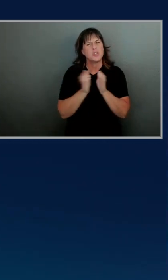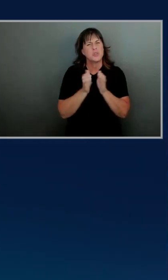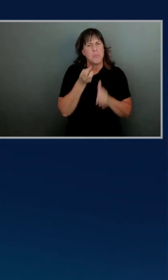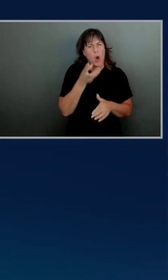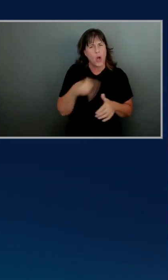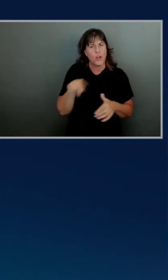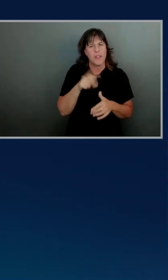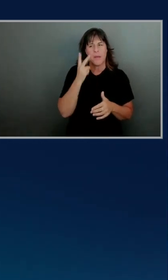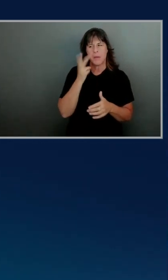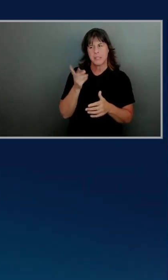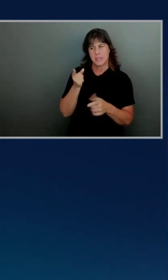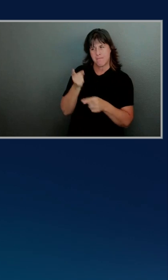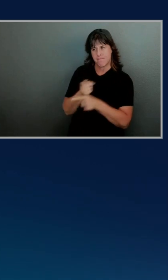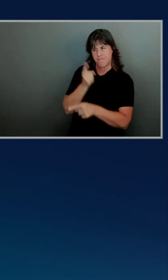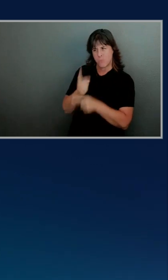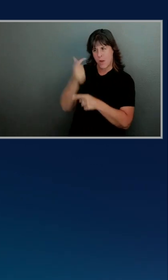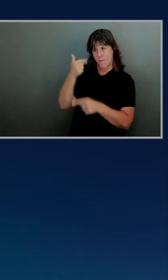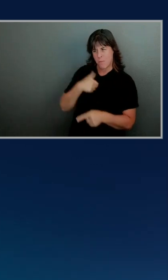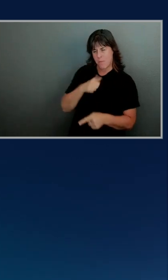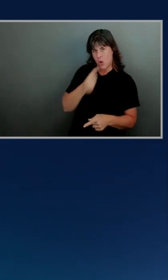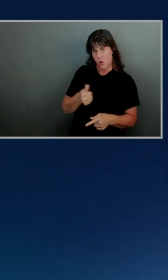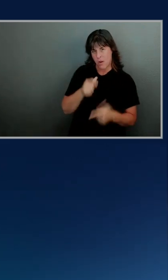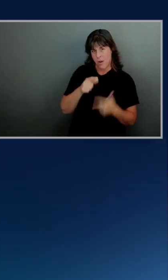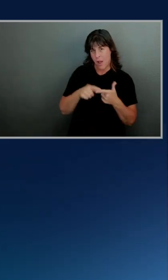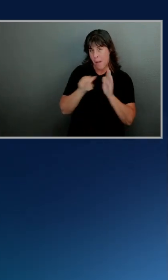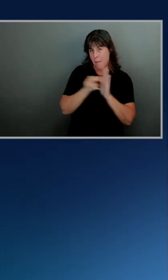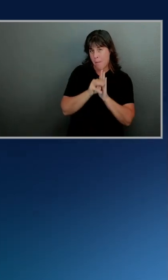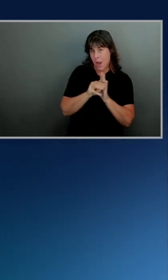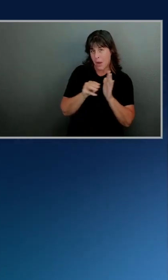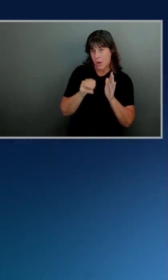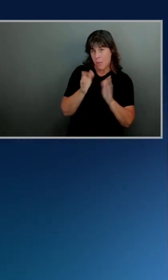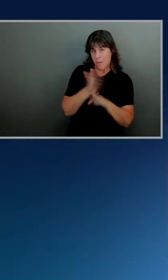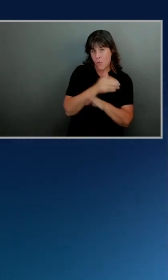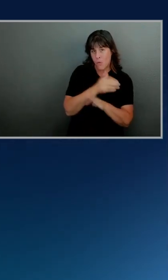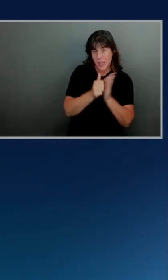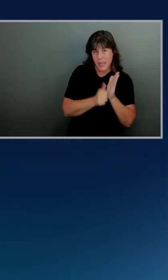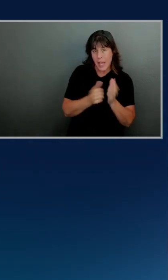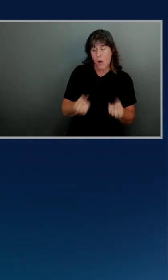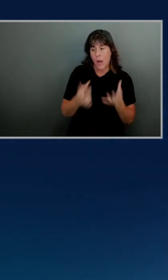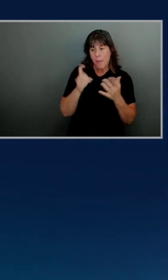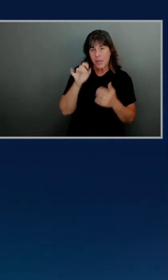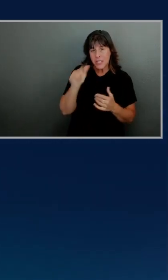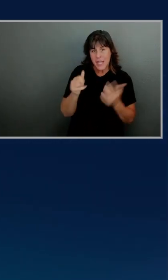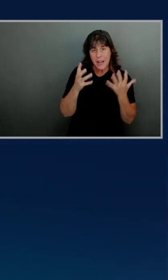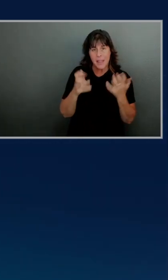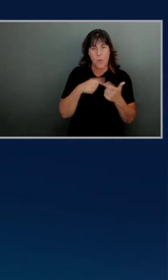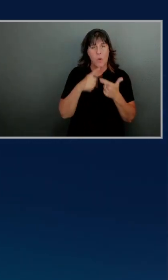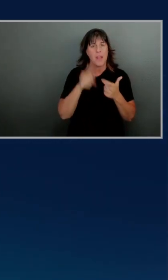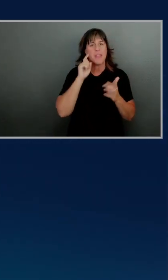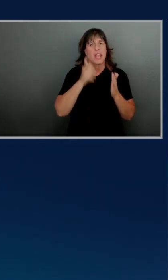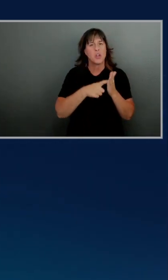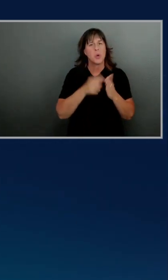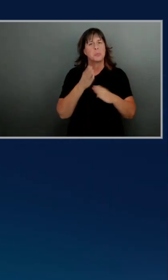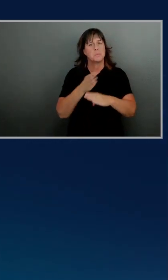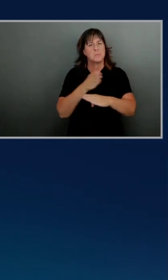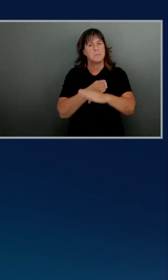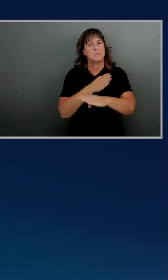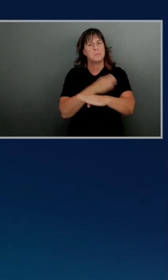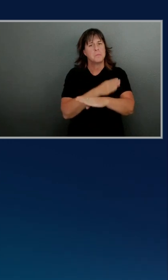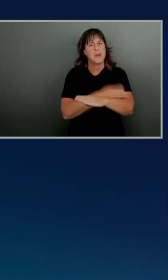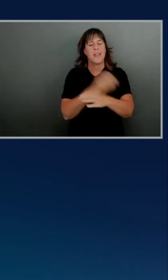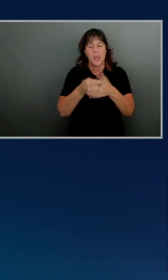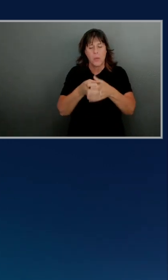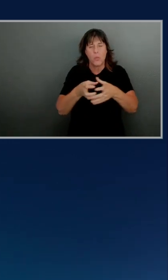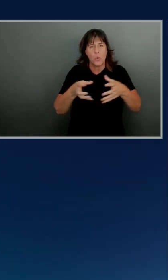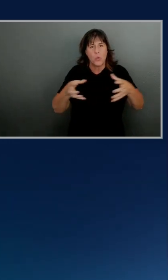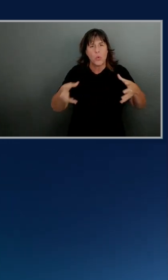going in the right direction with the model parameter count and the amount of data they're training against. As they see success, they're going to grow those things. They're going to grow the